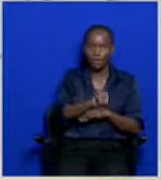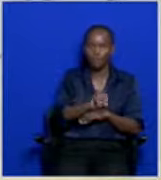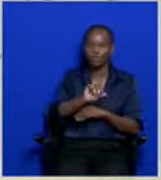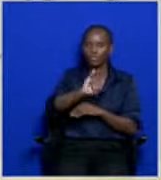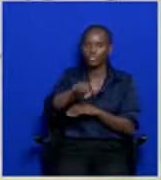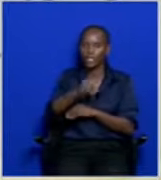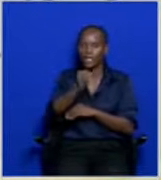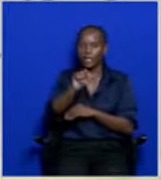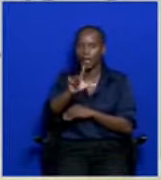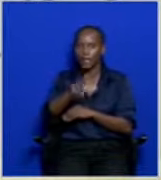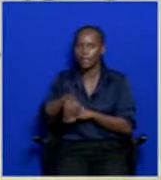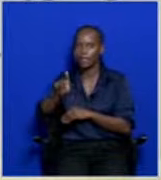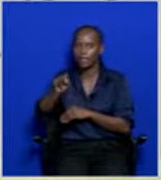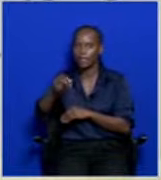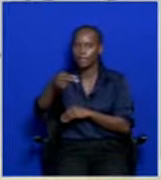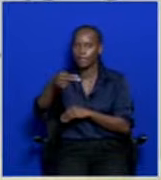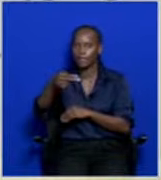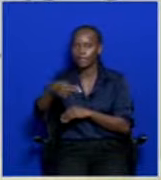MPO